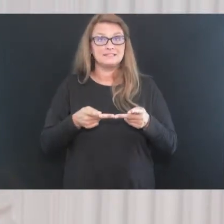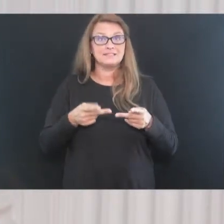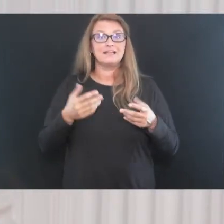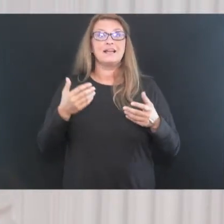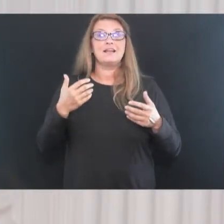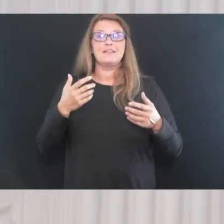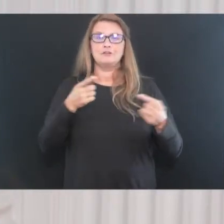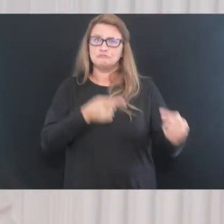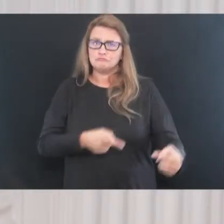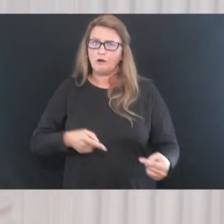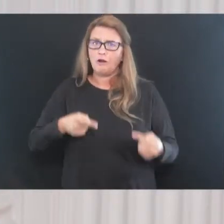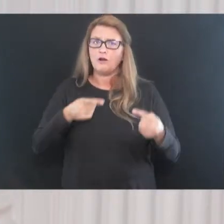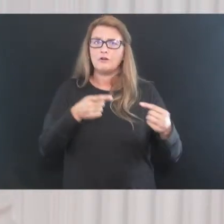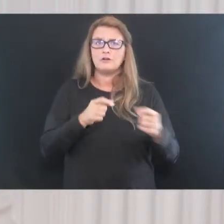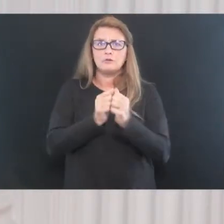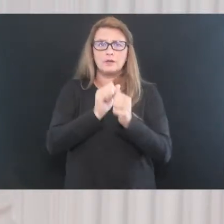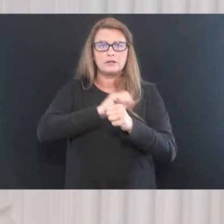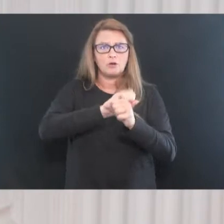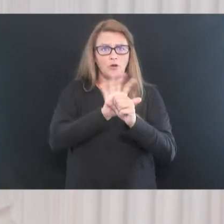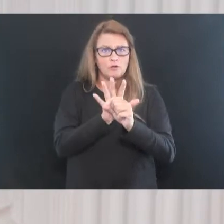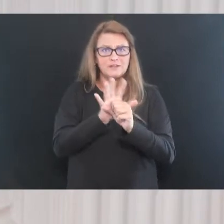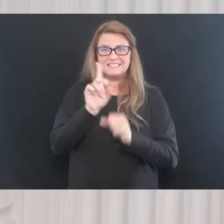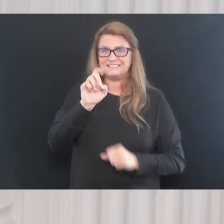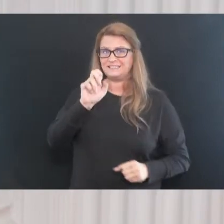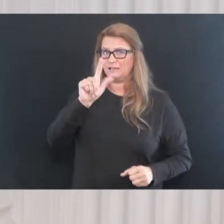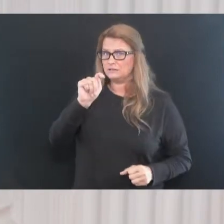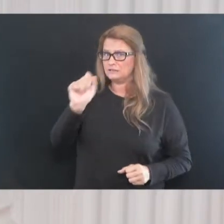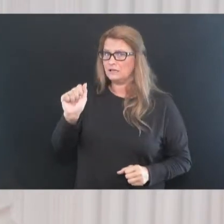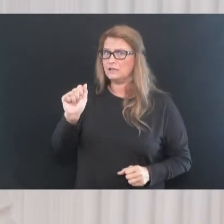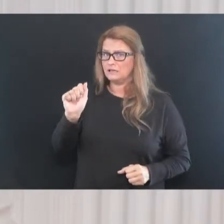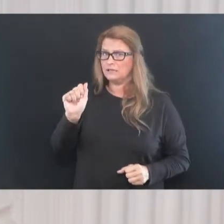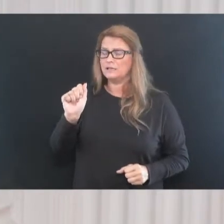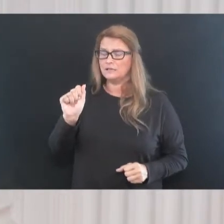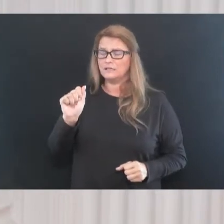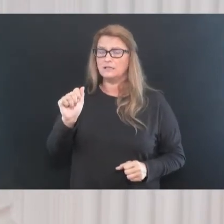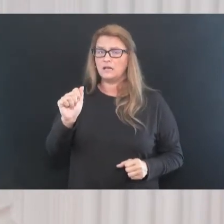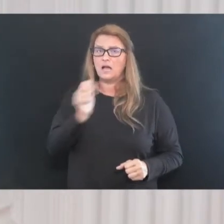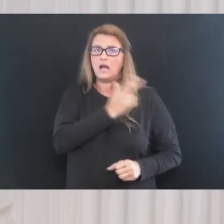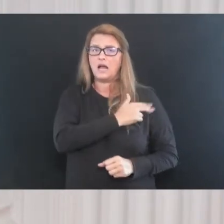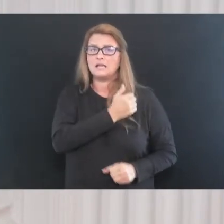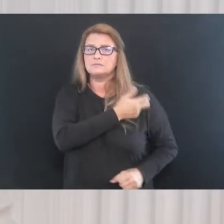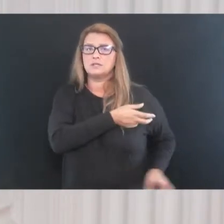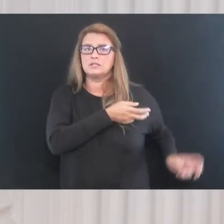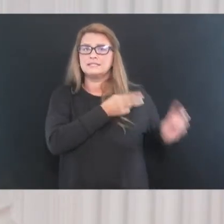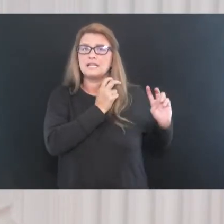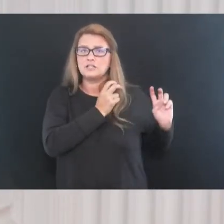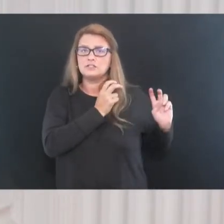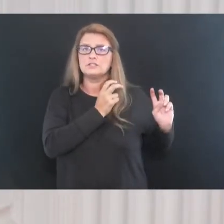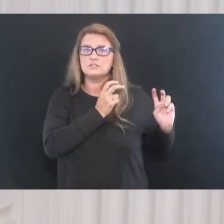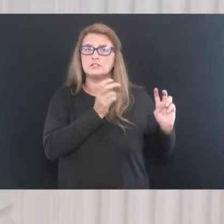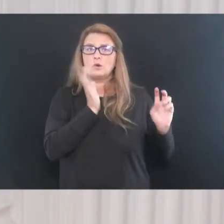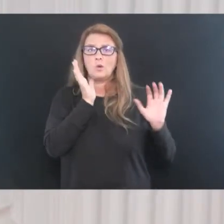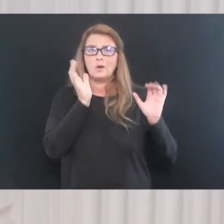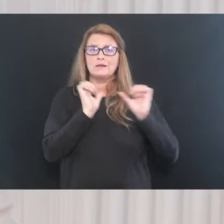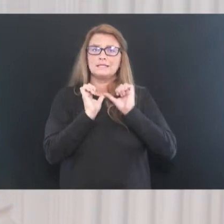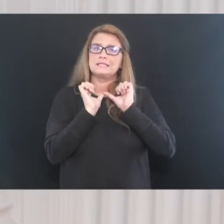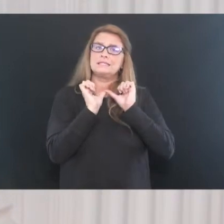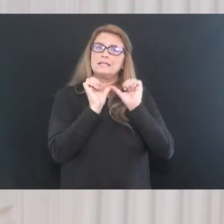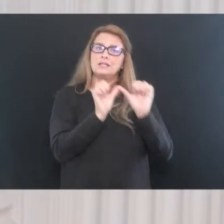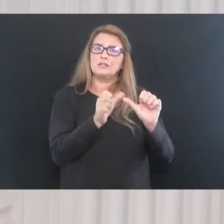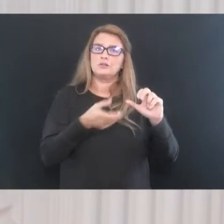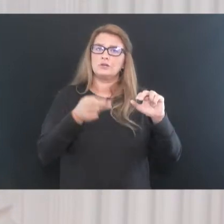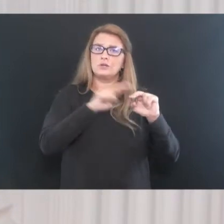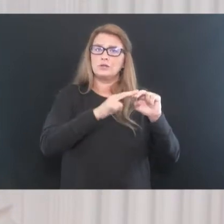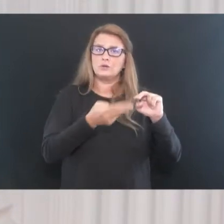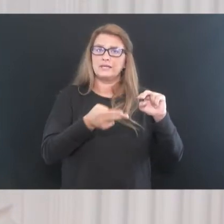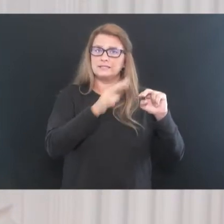with COVID infections, particularly with the Delta variant, we know that hospitalizations will continue to increase